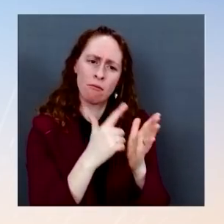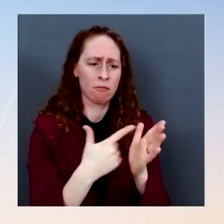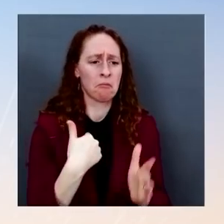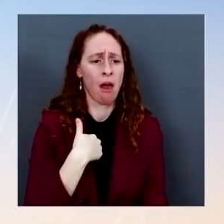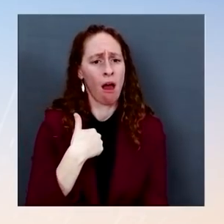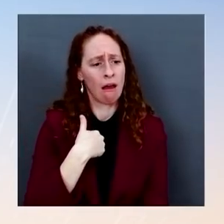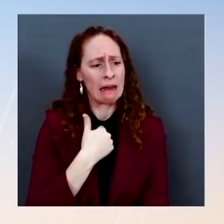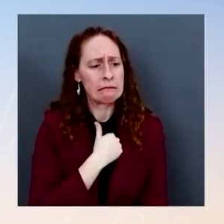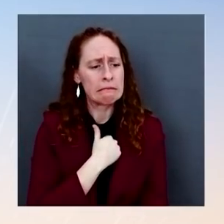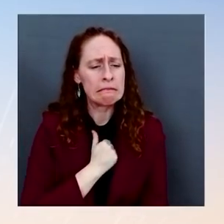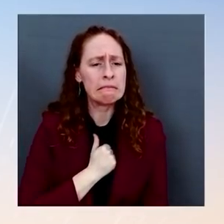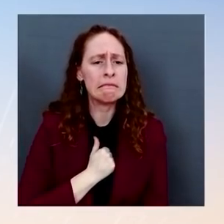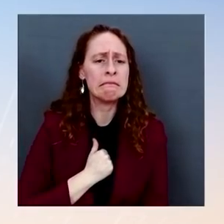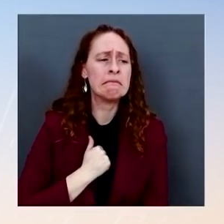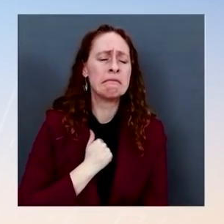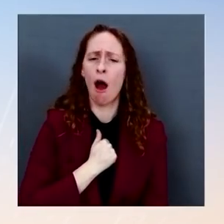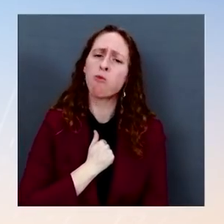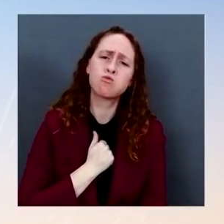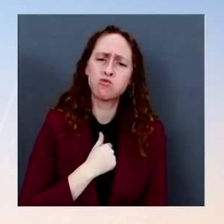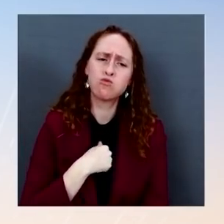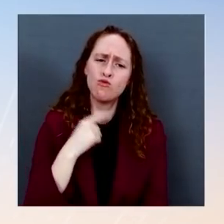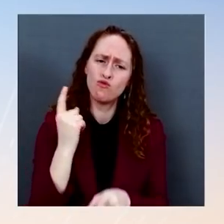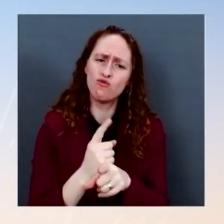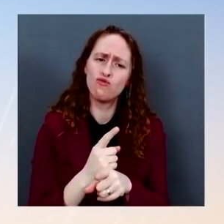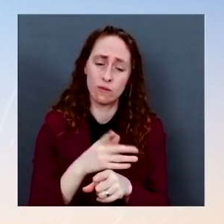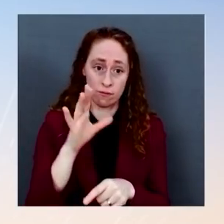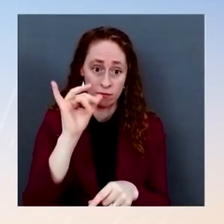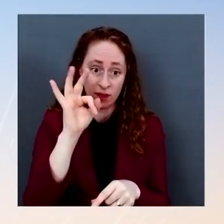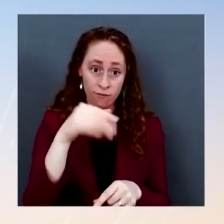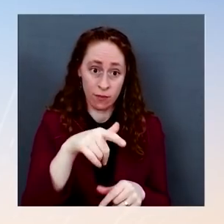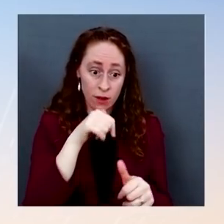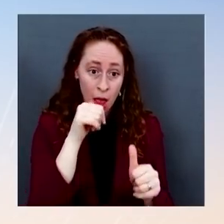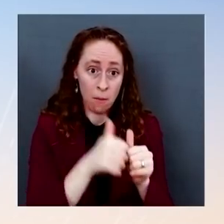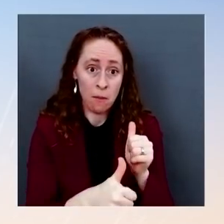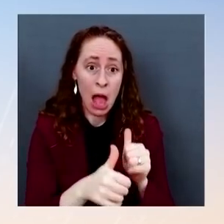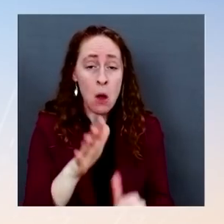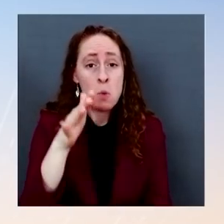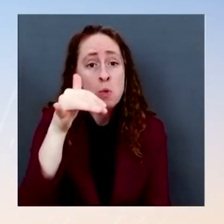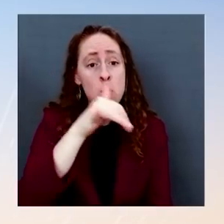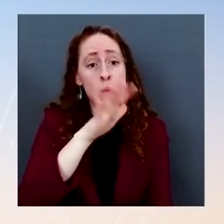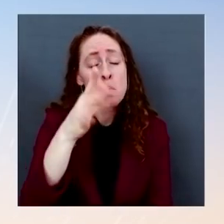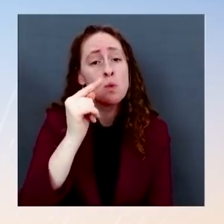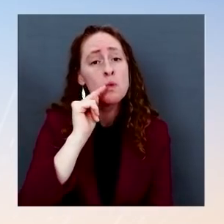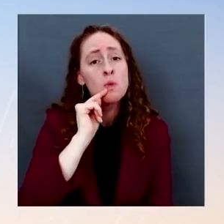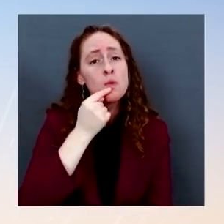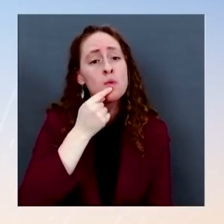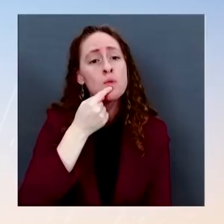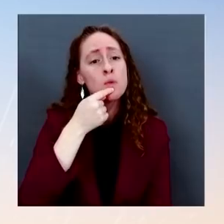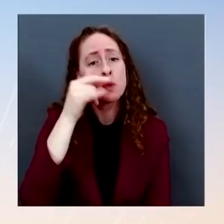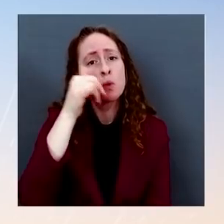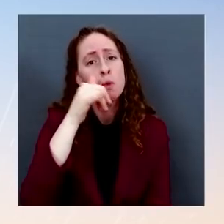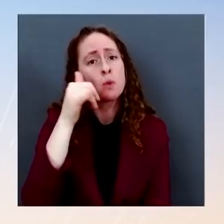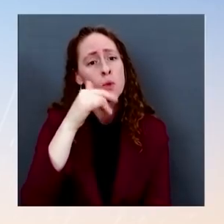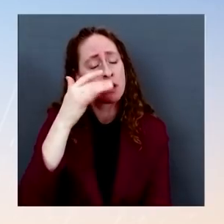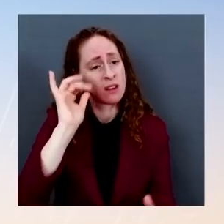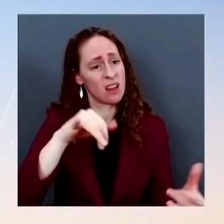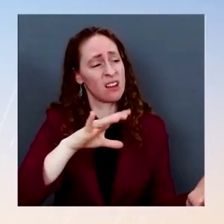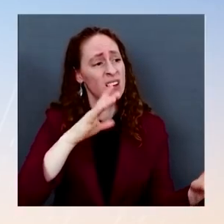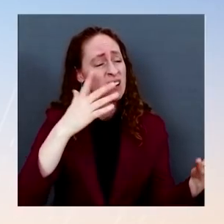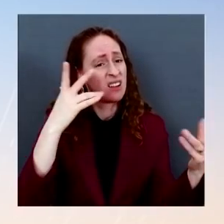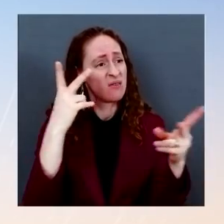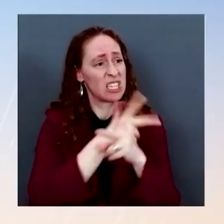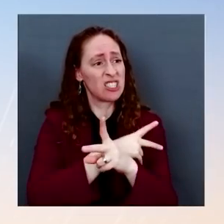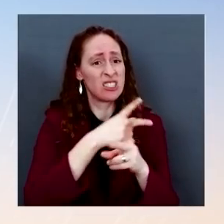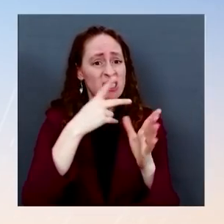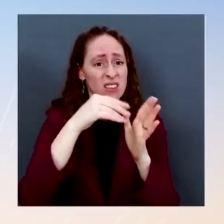pass this legislation, costs for the American people will go up and economic growth projections will not go in the right direction. Shows, though, that Democrats just